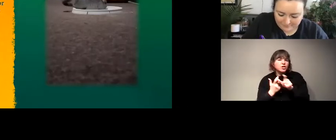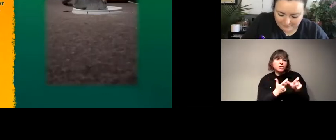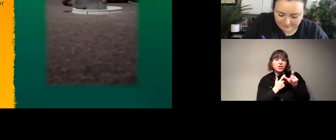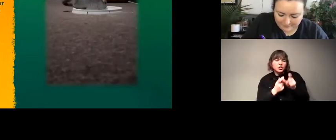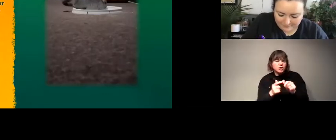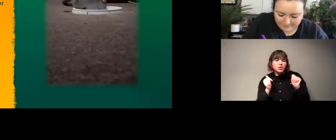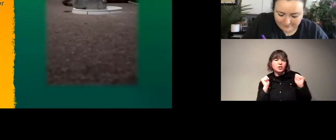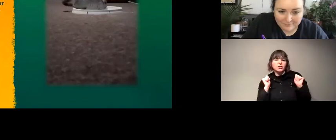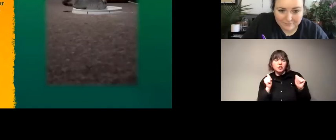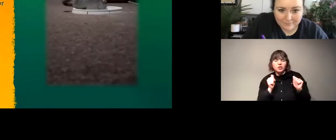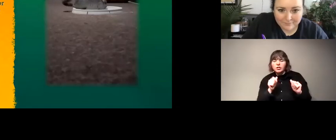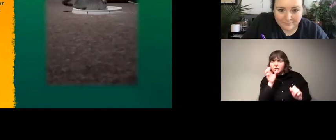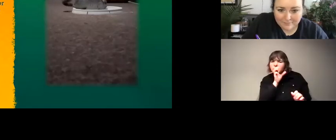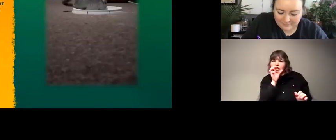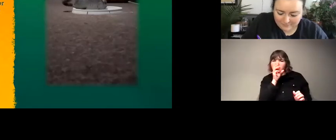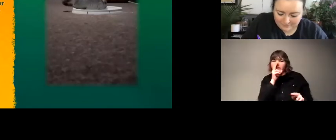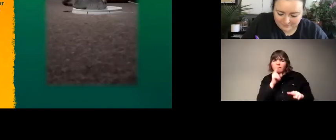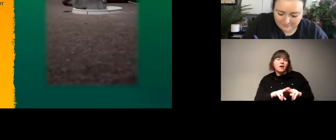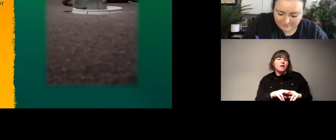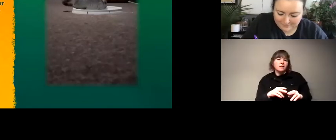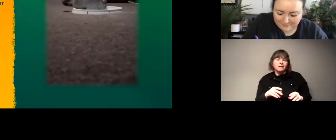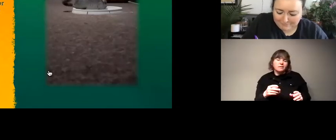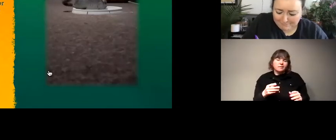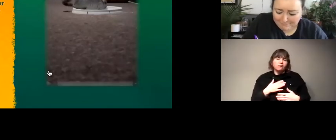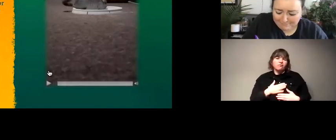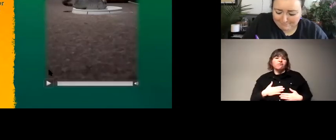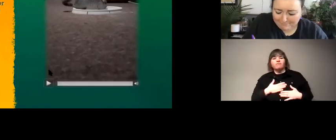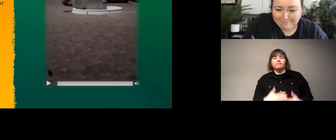exercise and explore and just enjoy being a chinchilla.